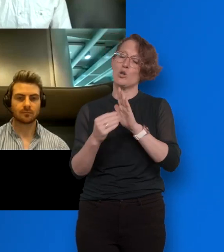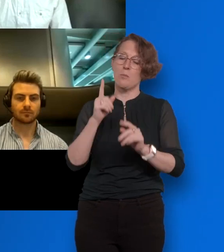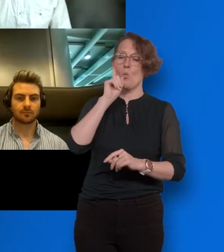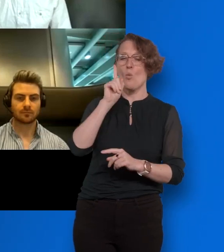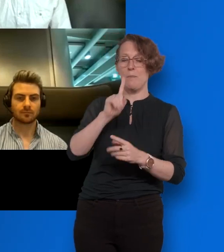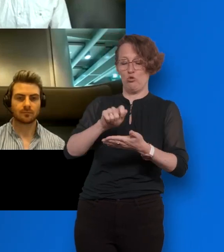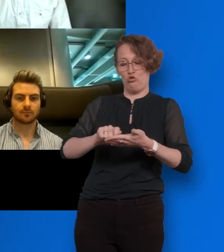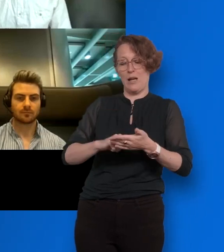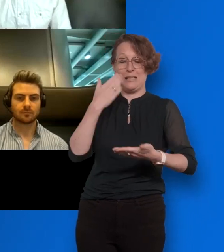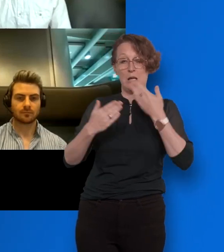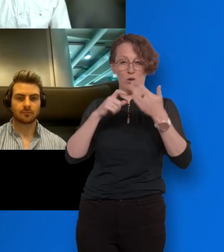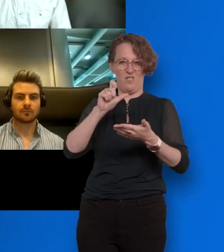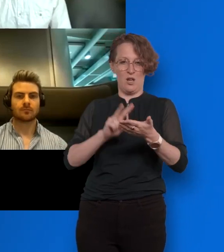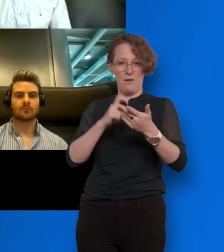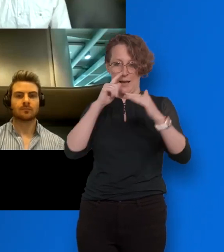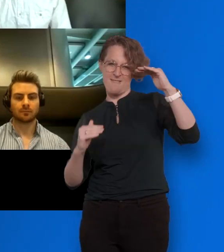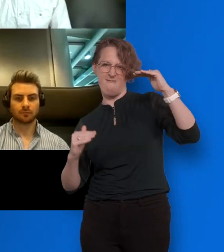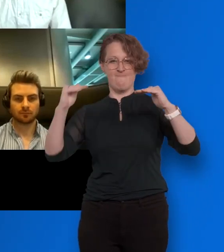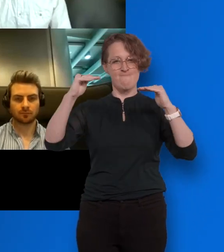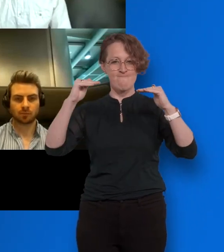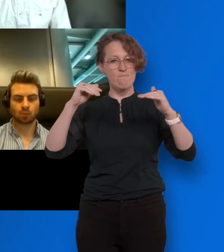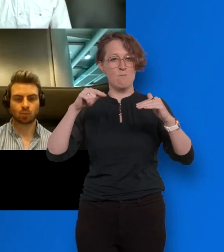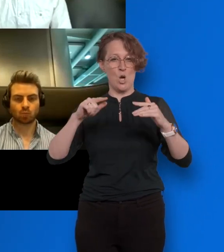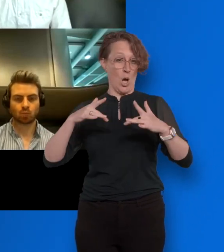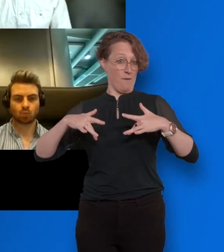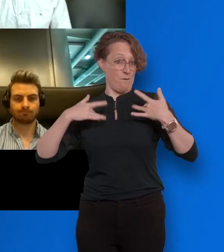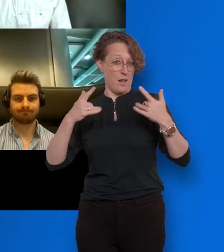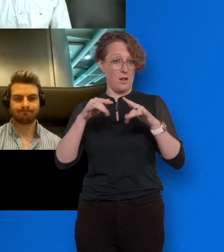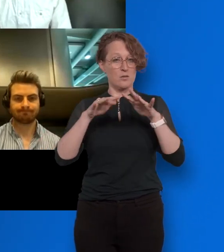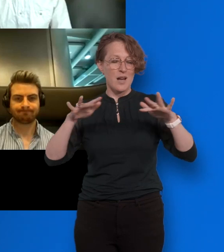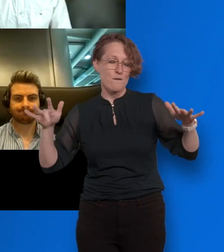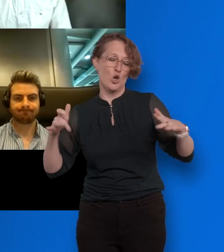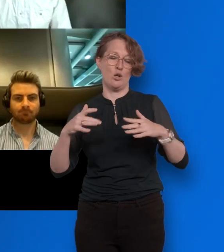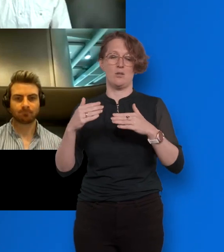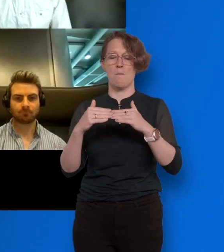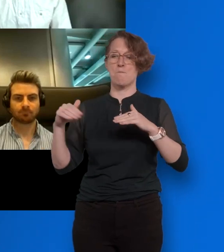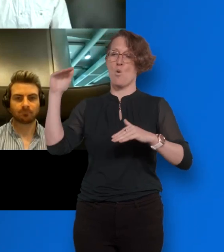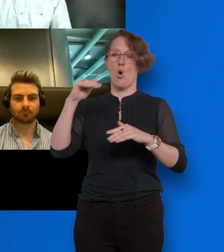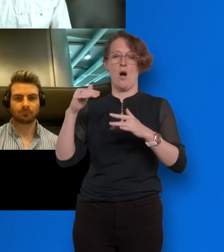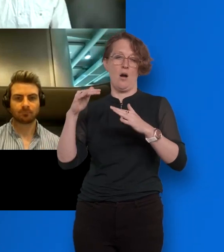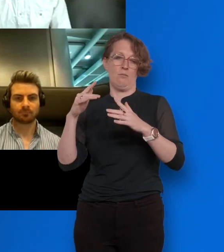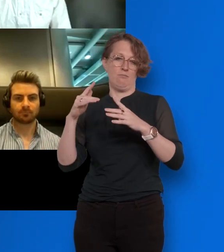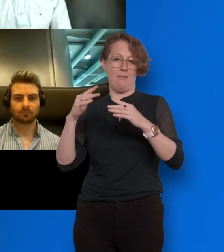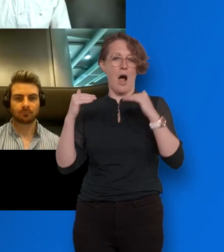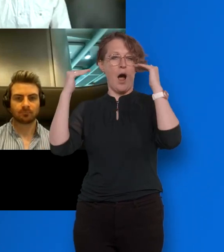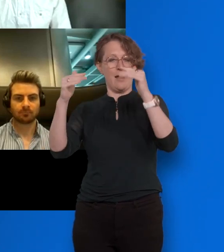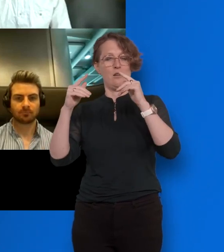narrative CVs can be overcome? I fear that more diverse higher education institutions are often